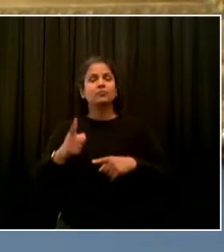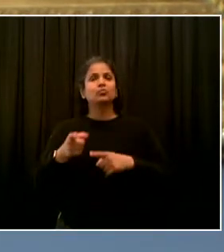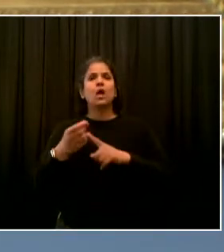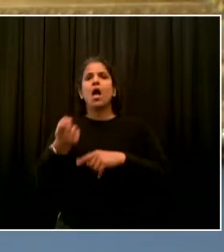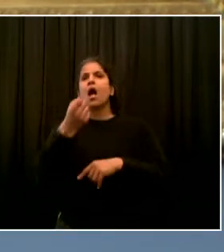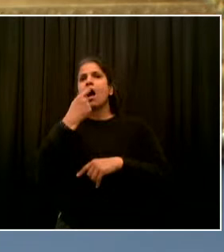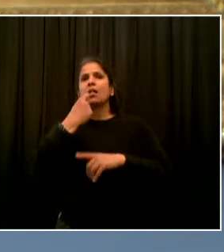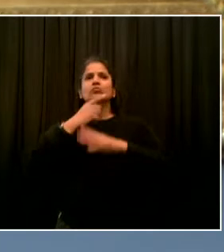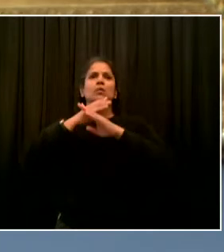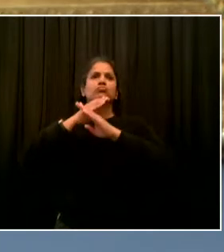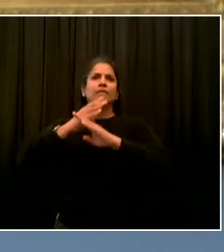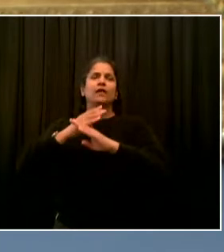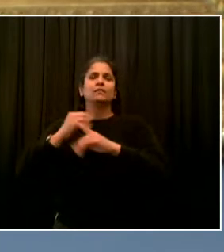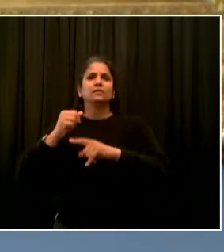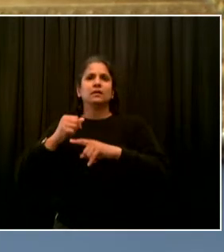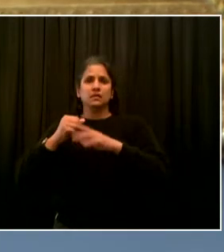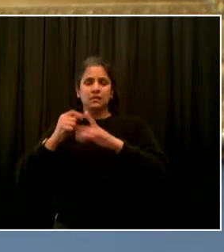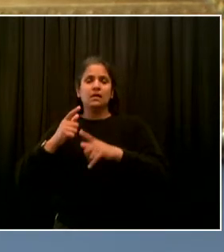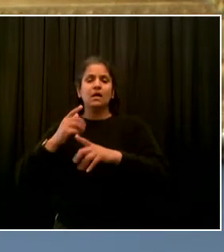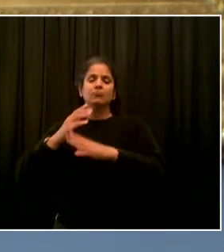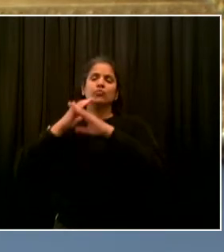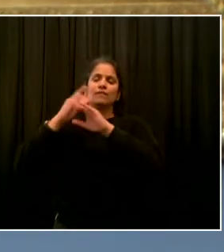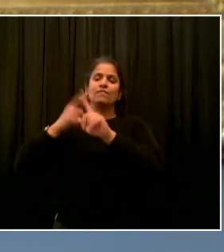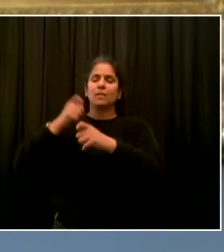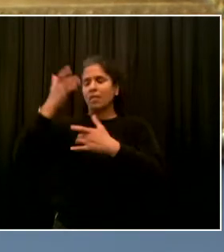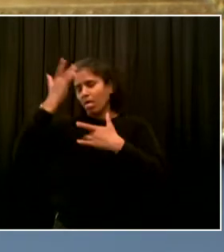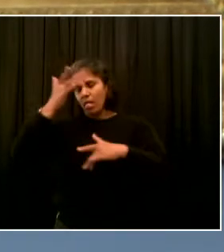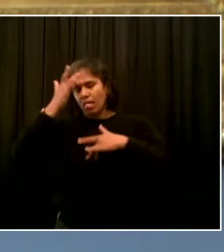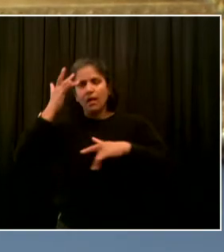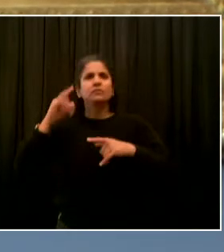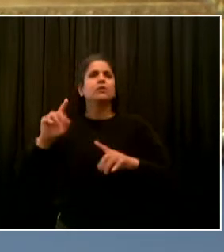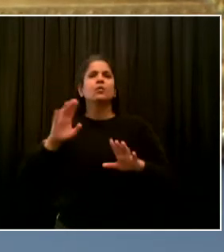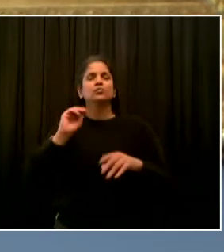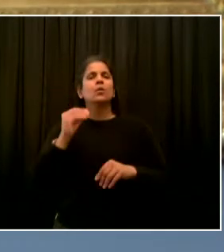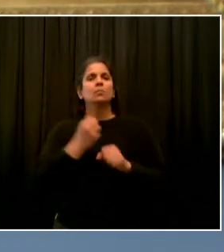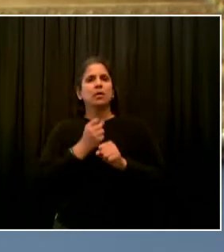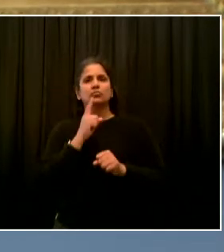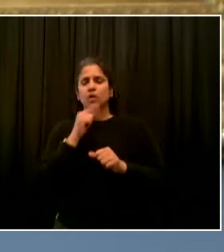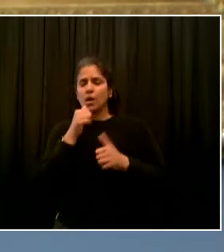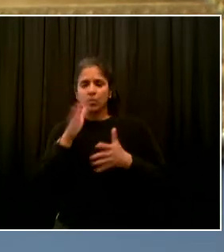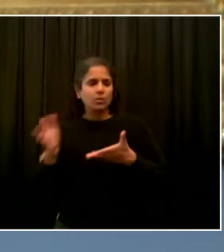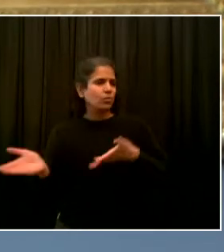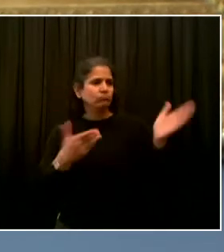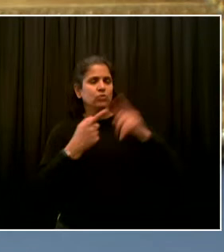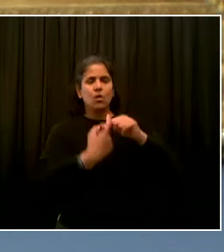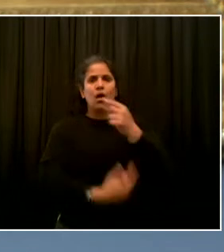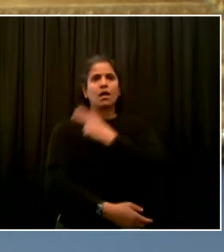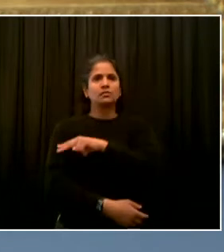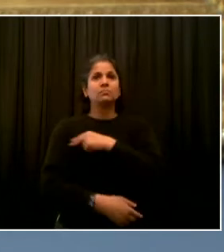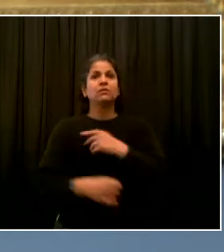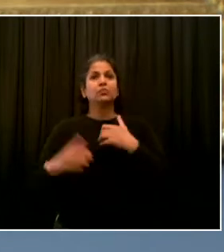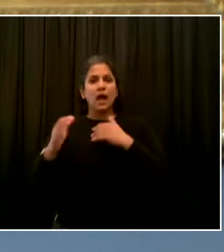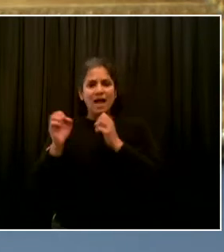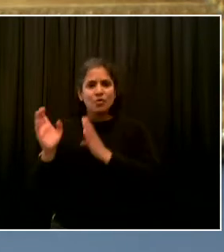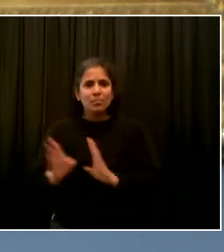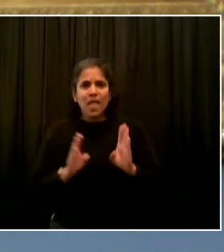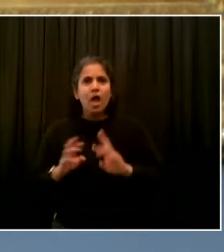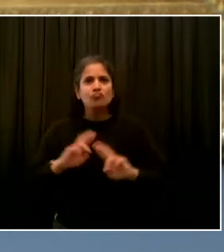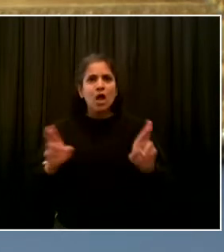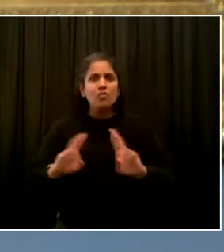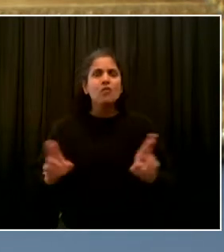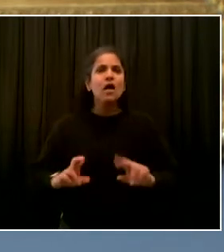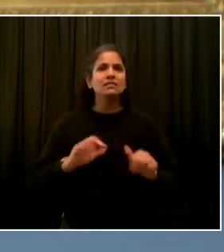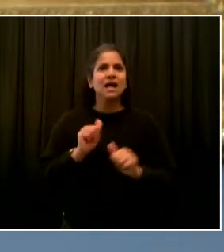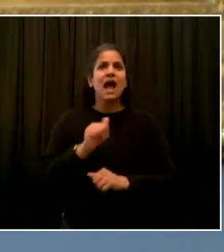sick that they have to go to the hospital and be admitted. We are prepared for the BA.2 variant. These home tests, along with continued